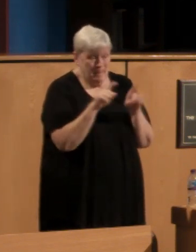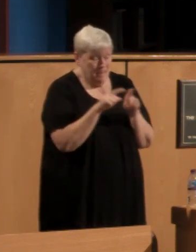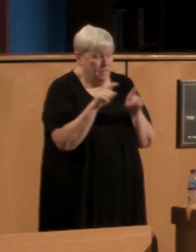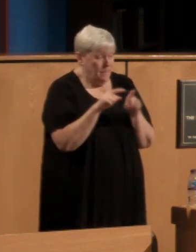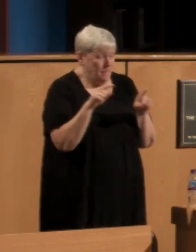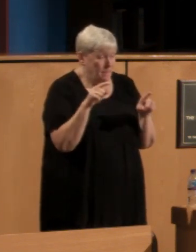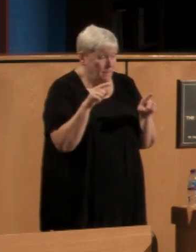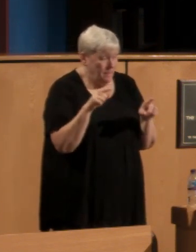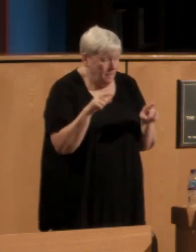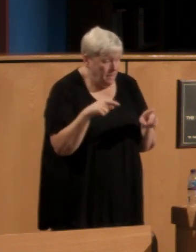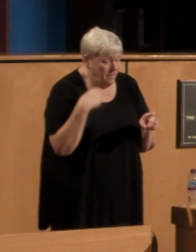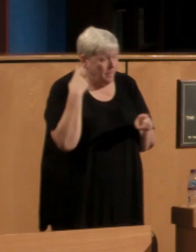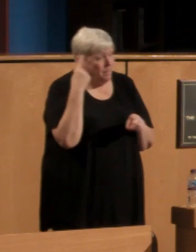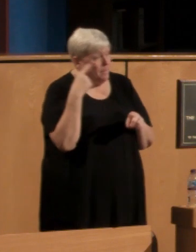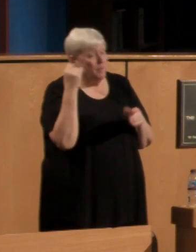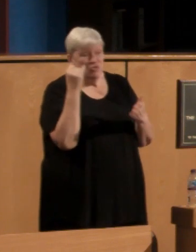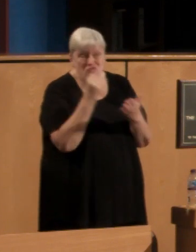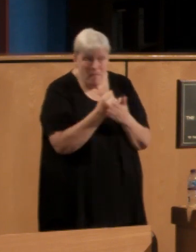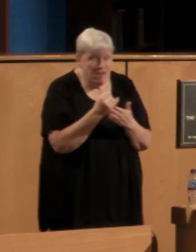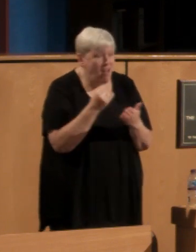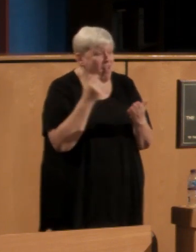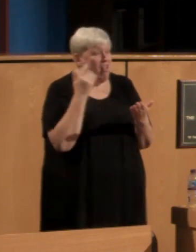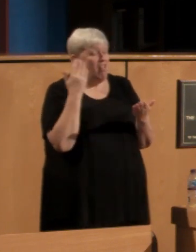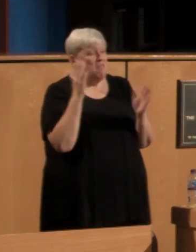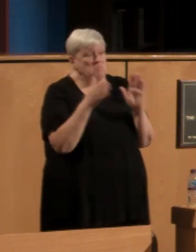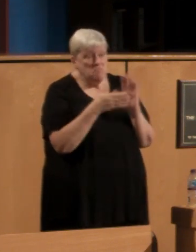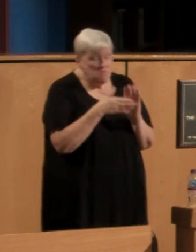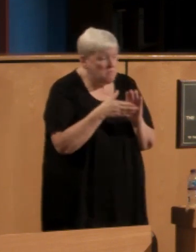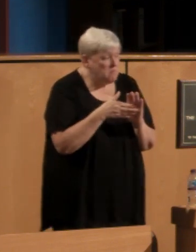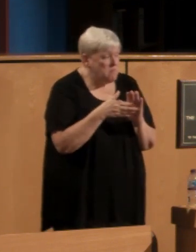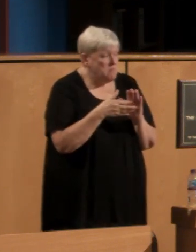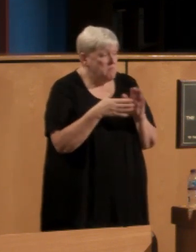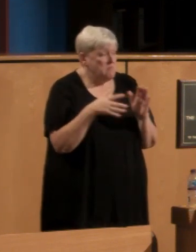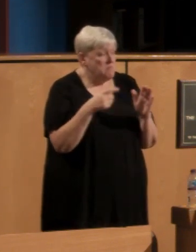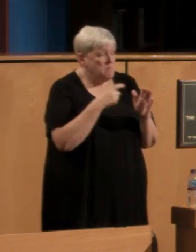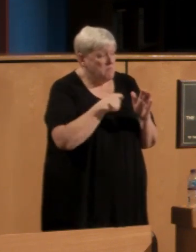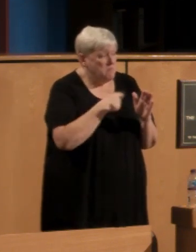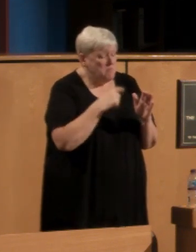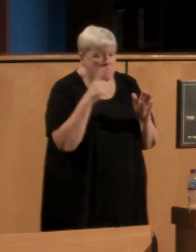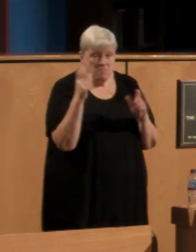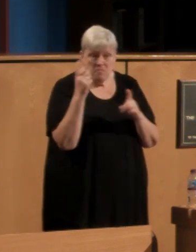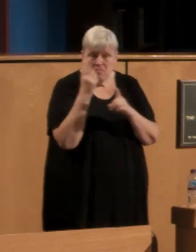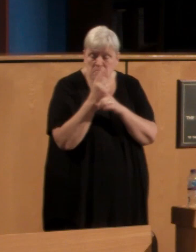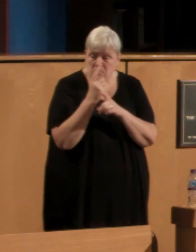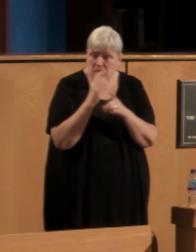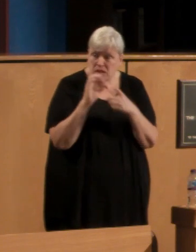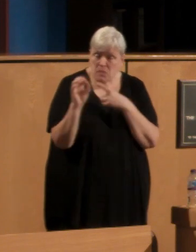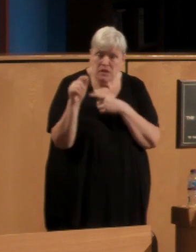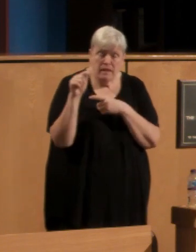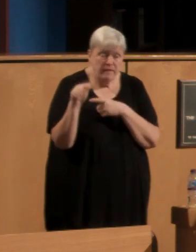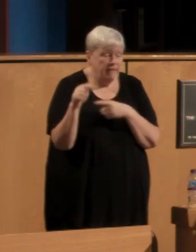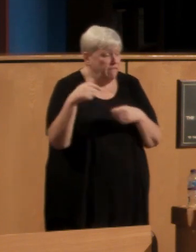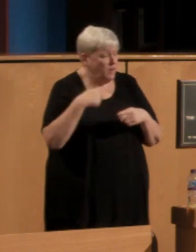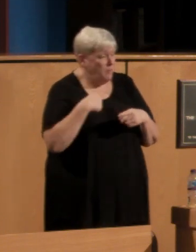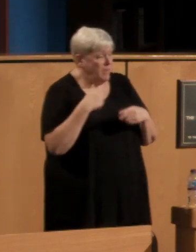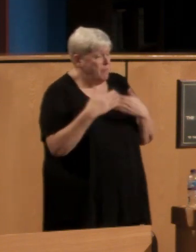in terms of queerness, but also in many other things. And I'm really interested to be on a panel with you specifically. And for me, more so